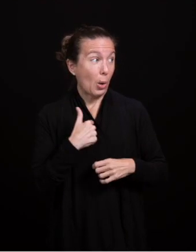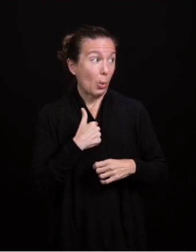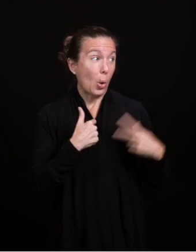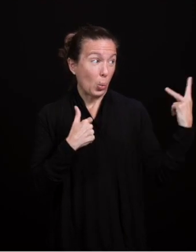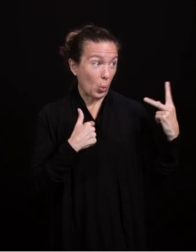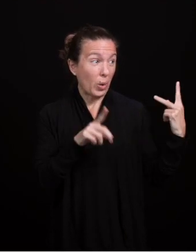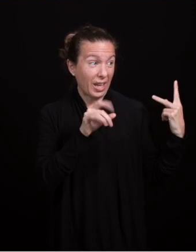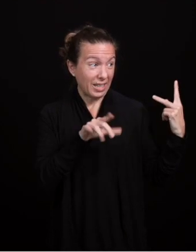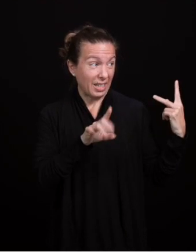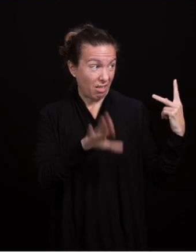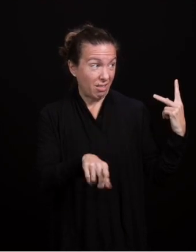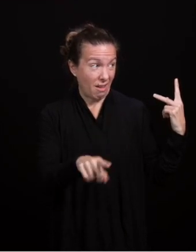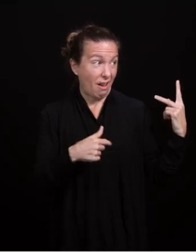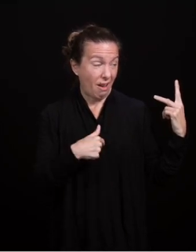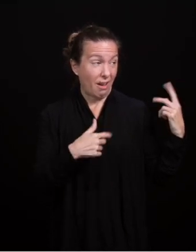this happen.